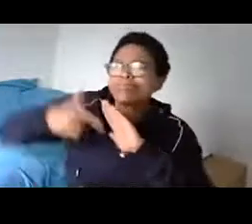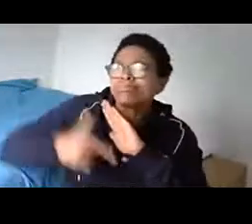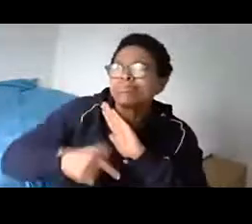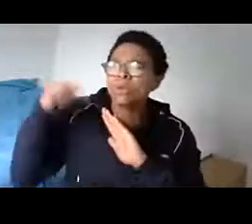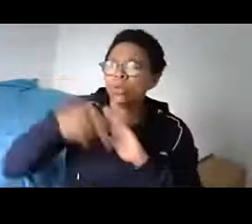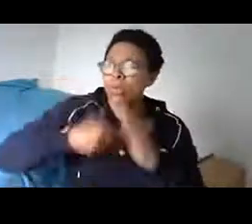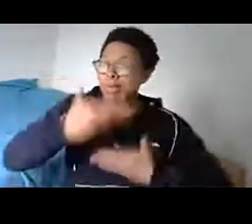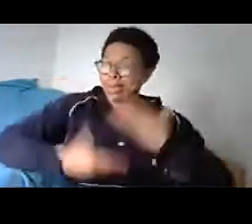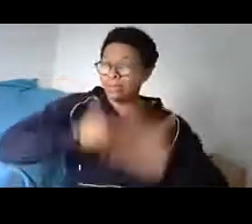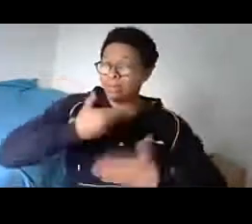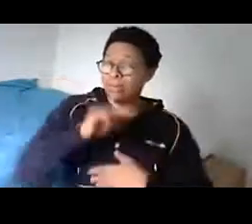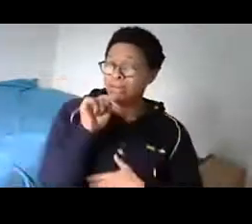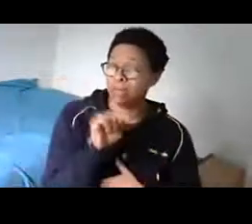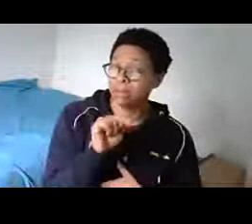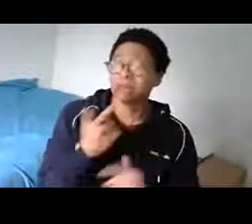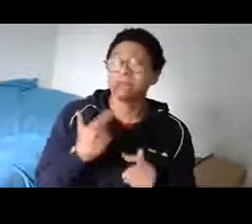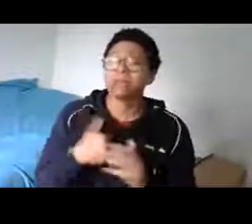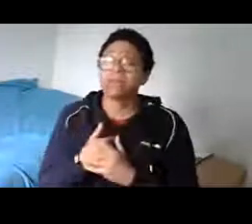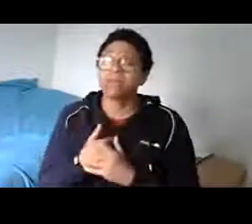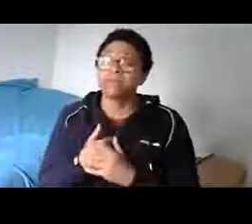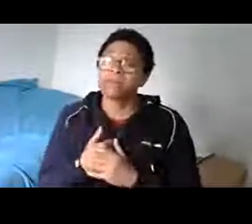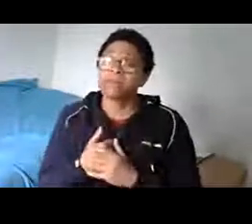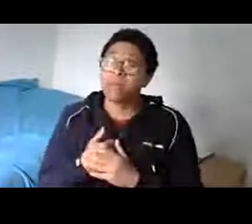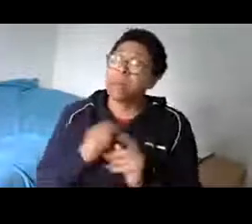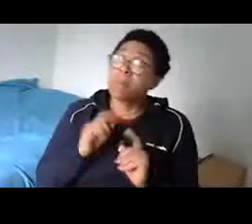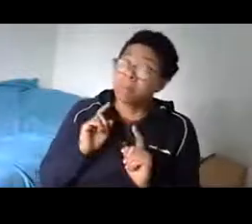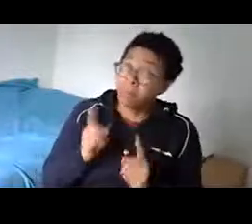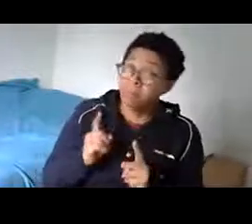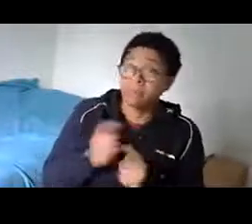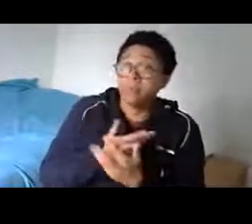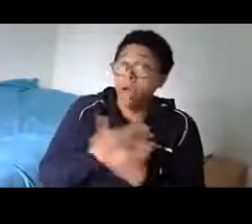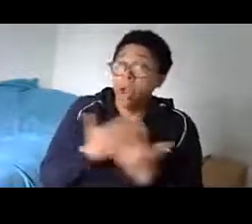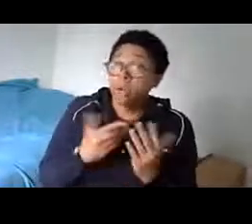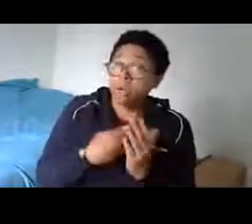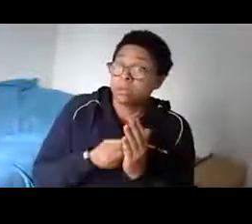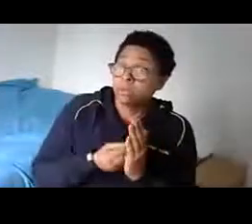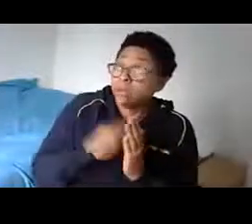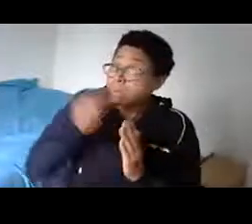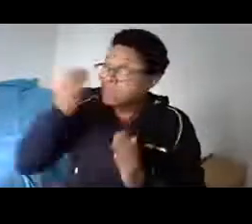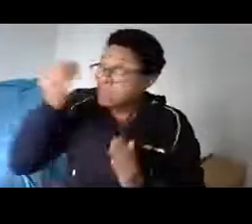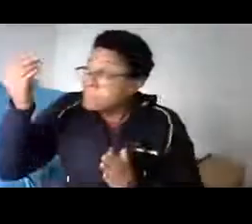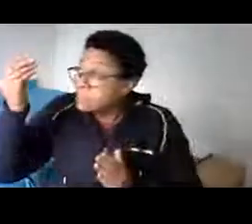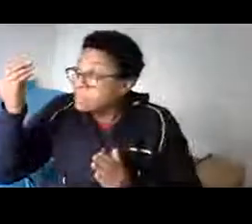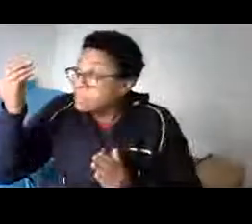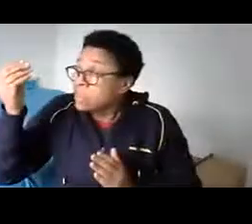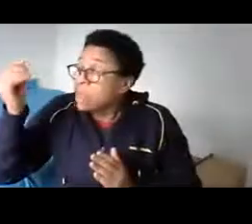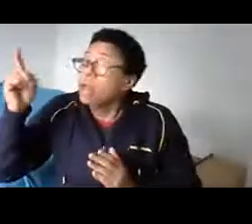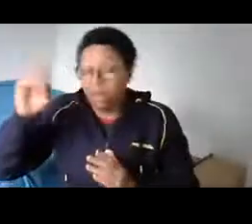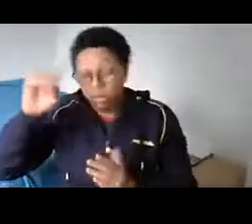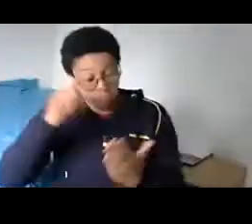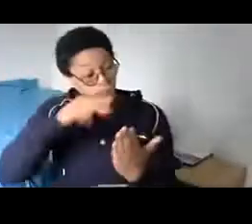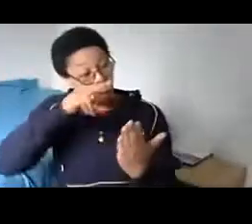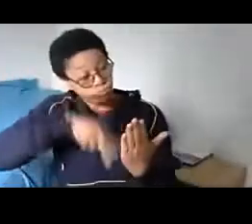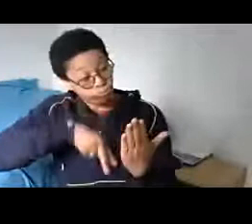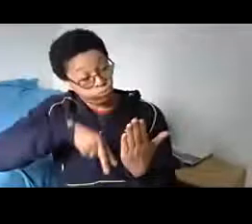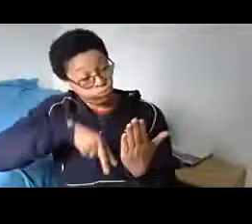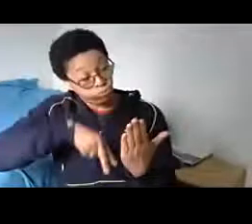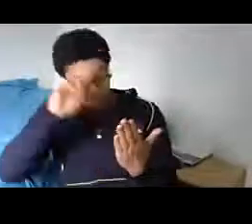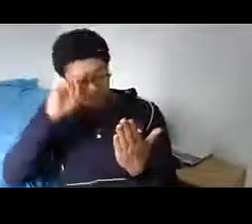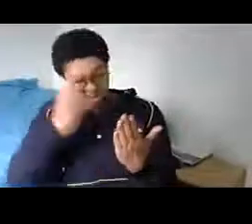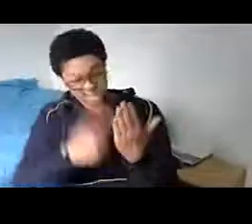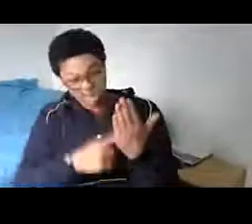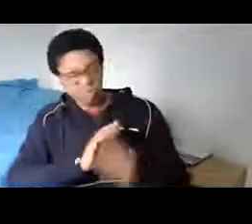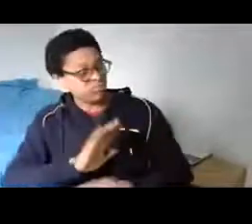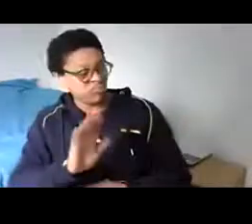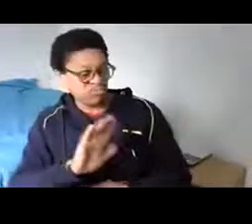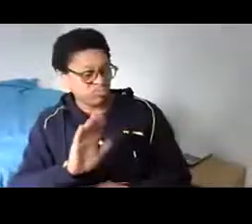assessment, they come with a decision that they don't have a duty to meet certain needs, and needs are not